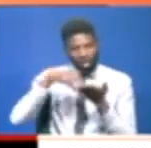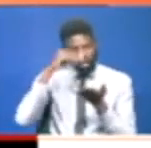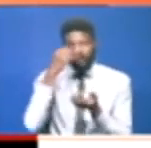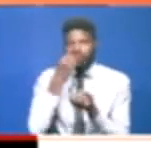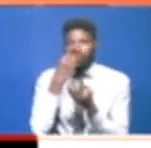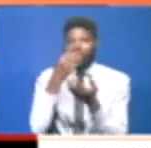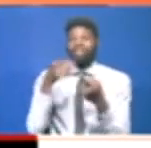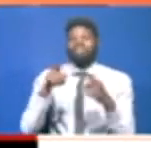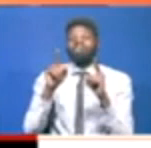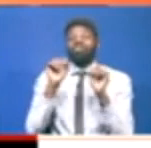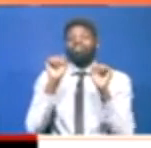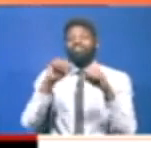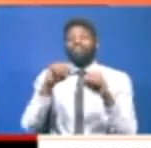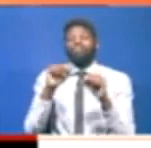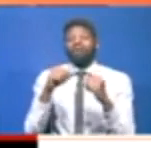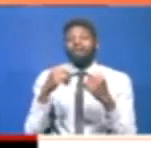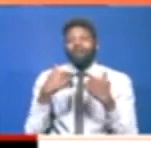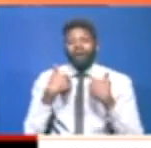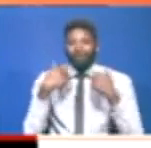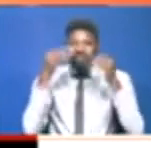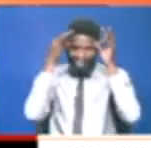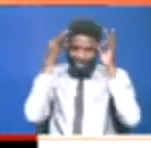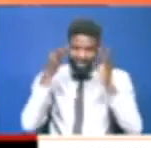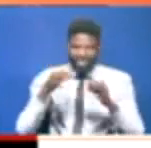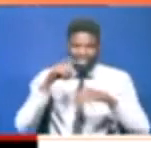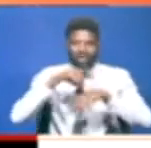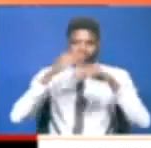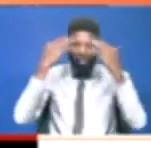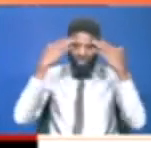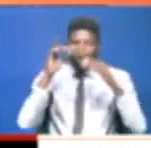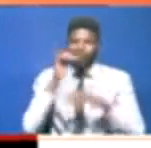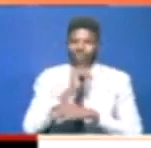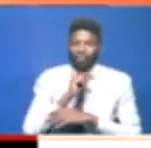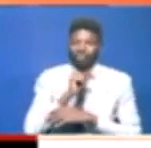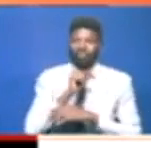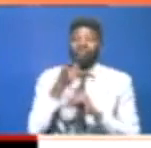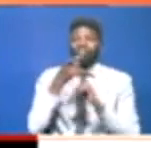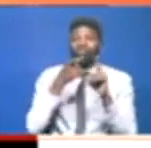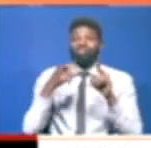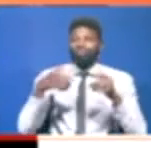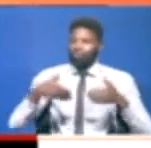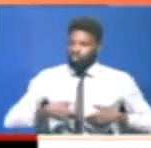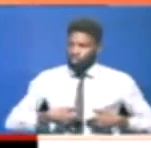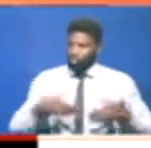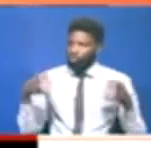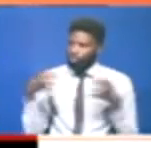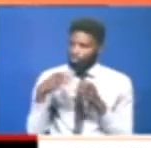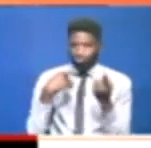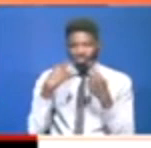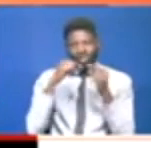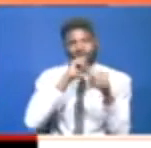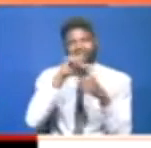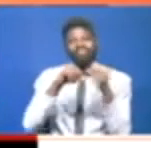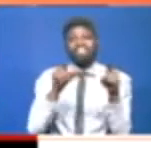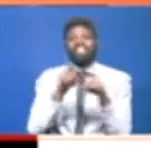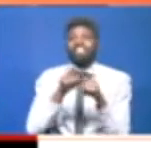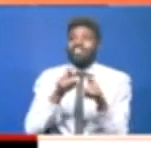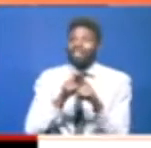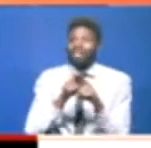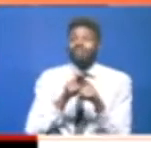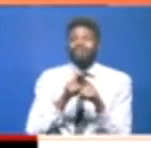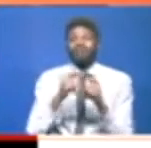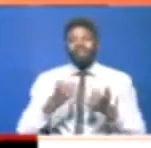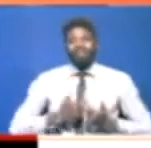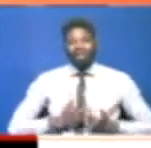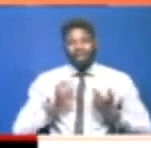make informed decisions. Very well. Yeah, all the way from the young people who we talk about the quarter life crisis, whereby they're not